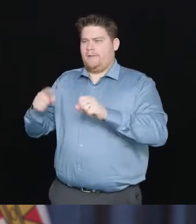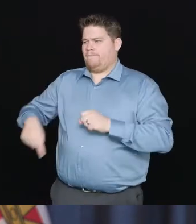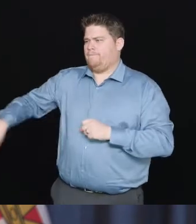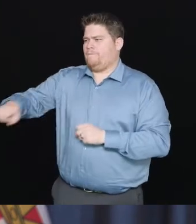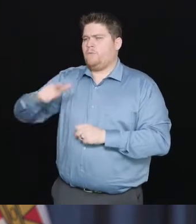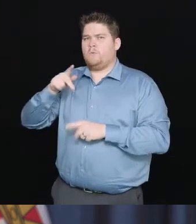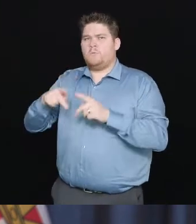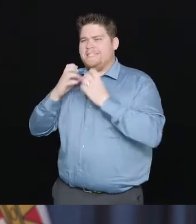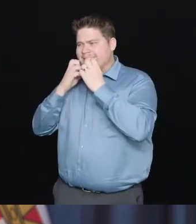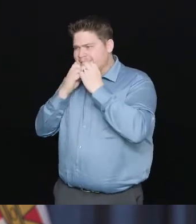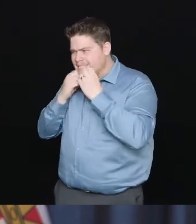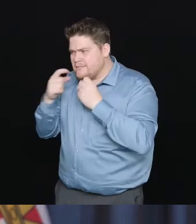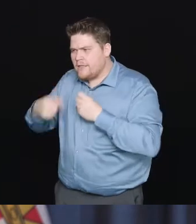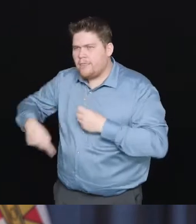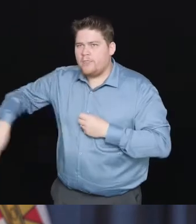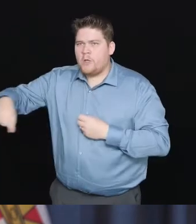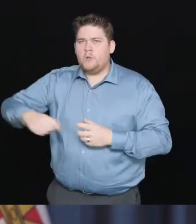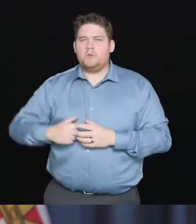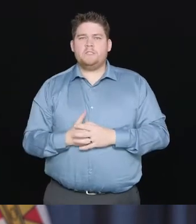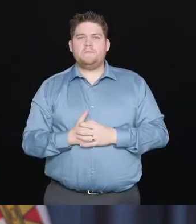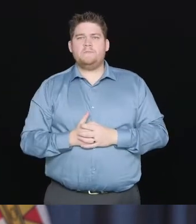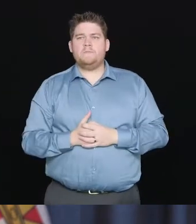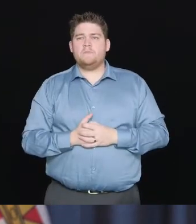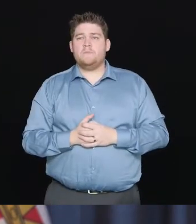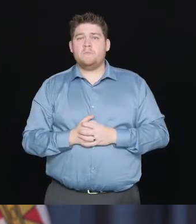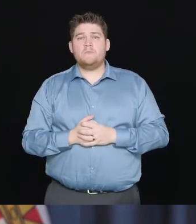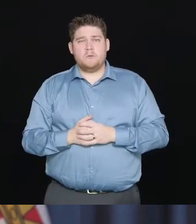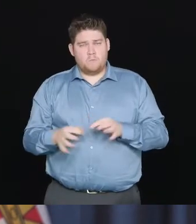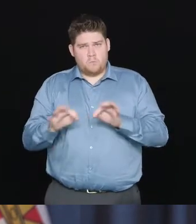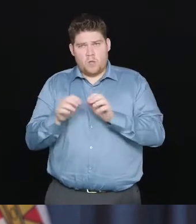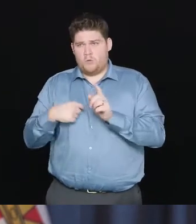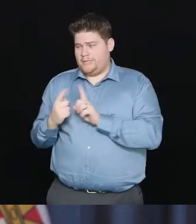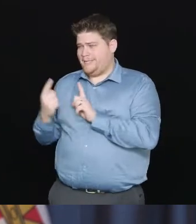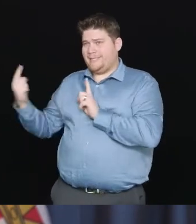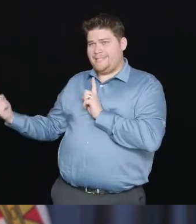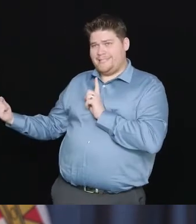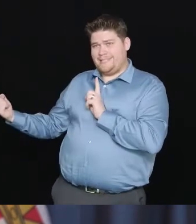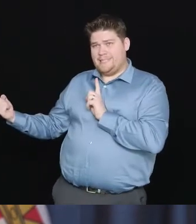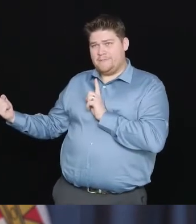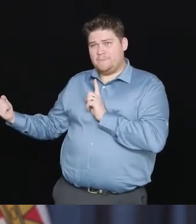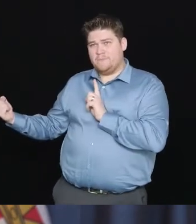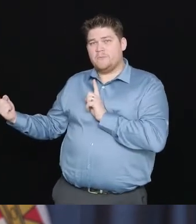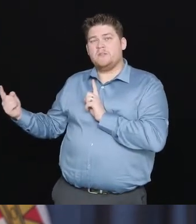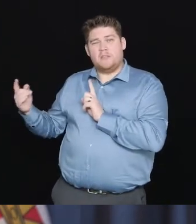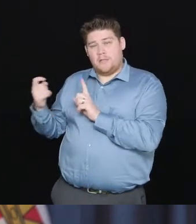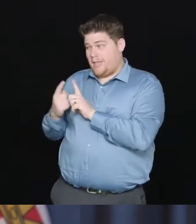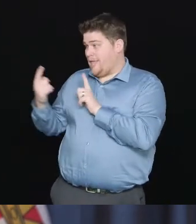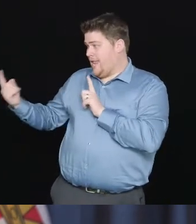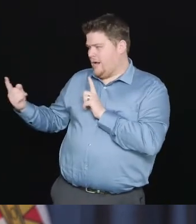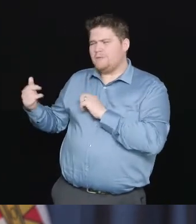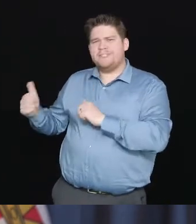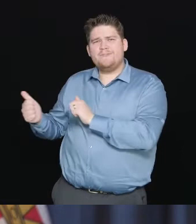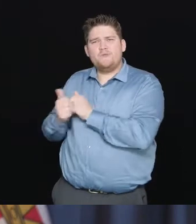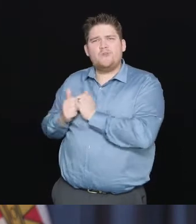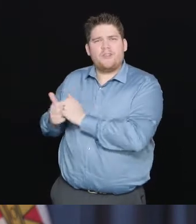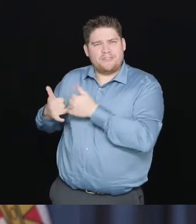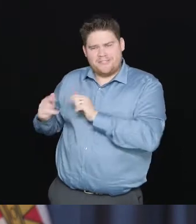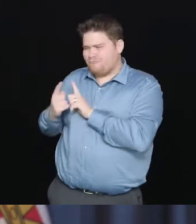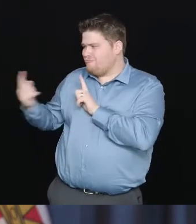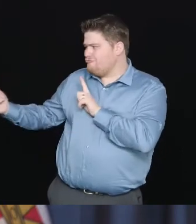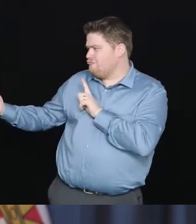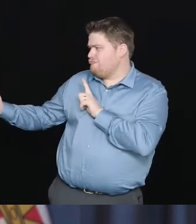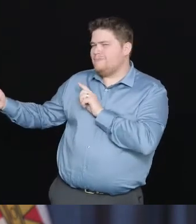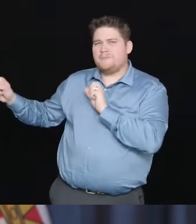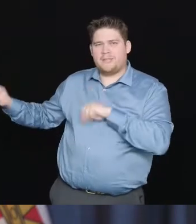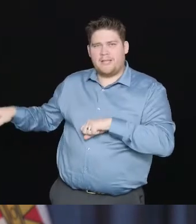us. I've said it before, and I'll continue to say it. Dr. Henry just said it to you. We need 100% of us to be all in,